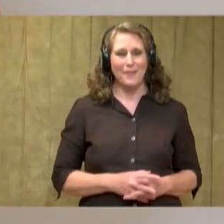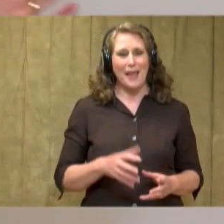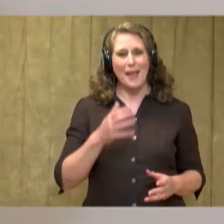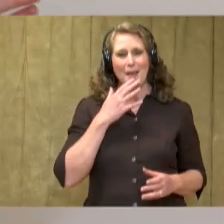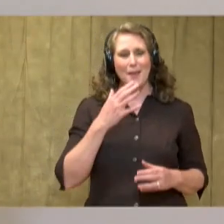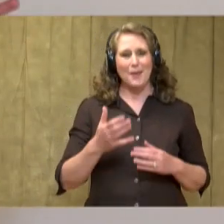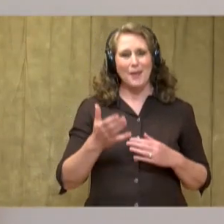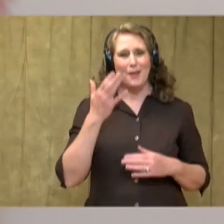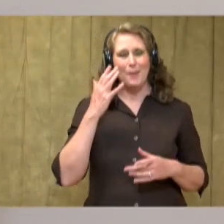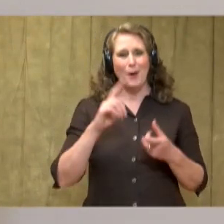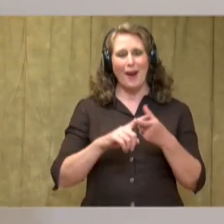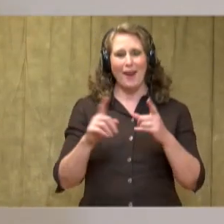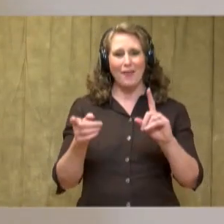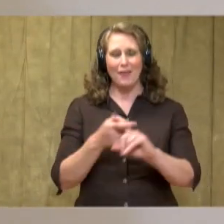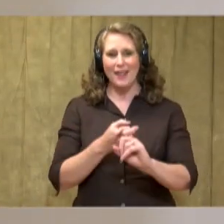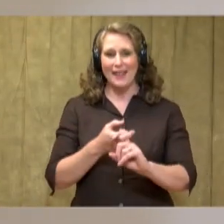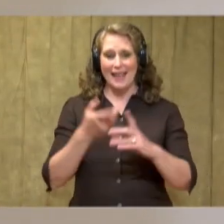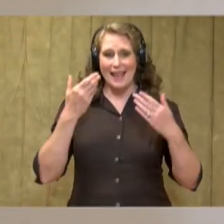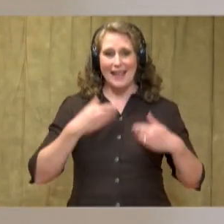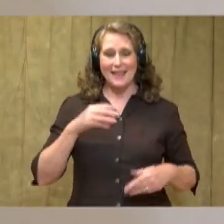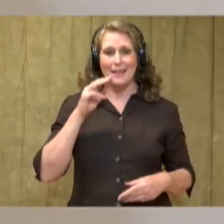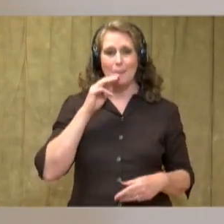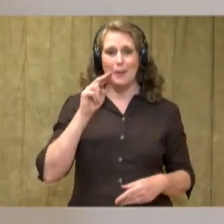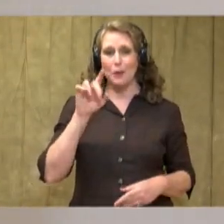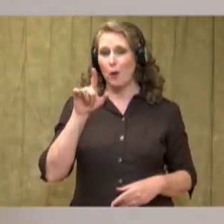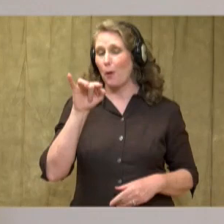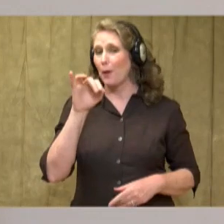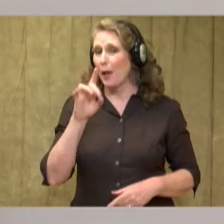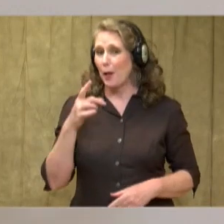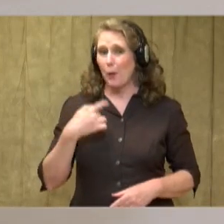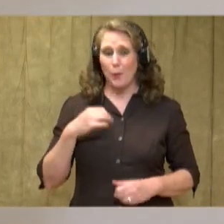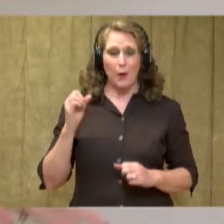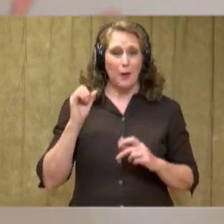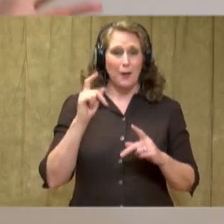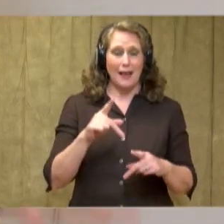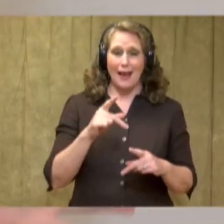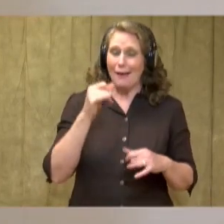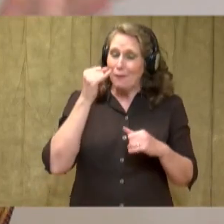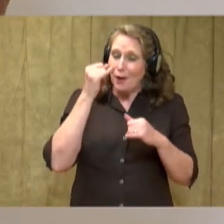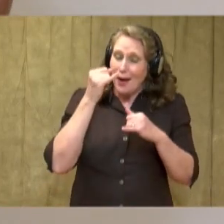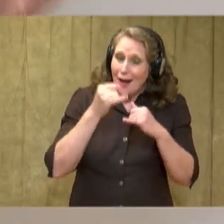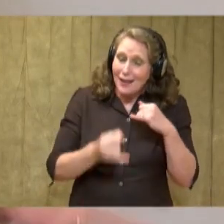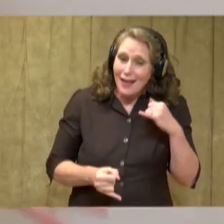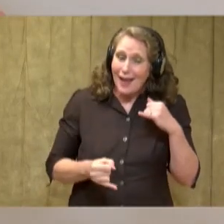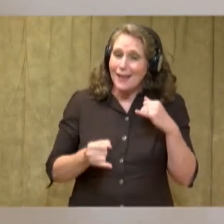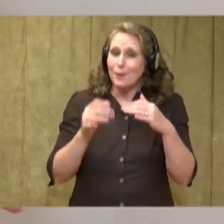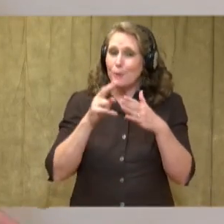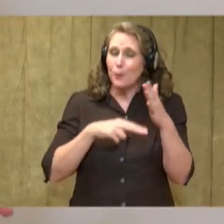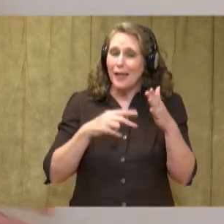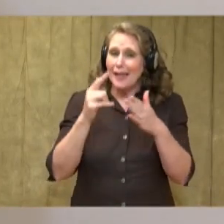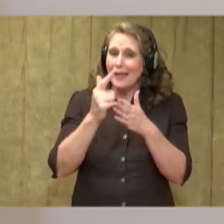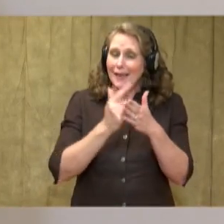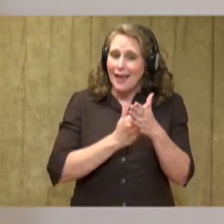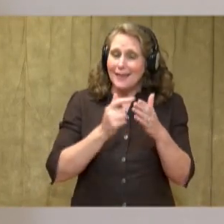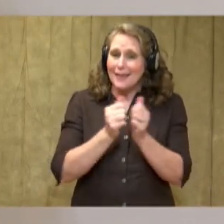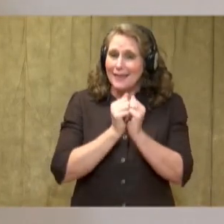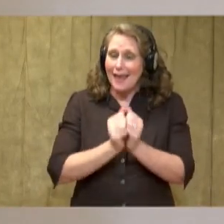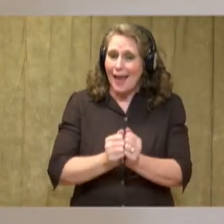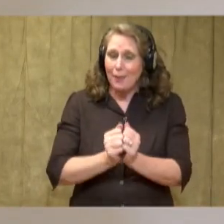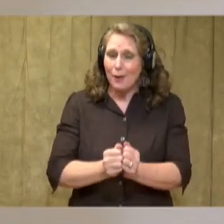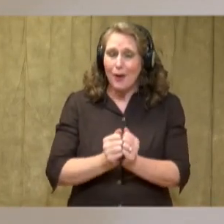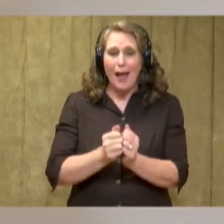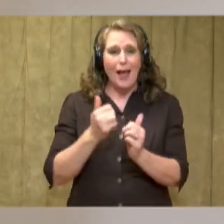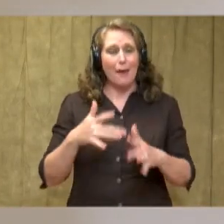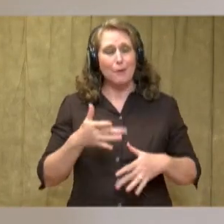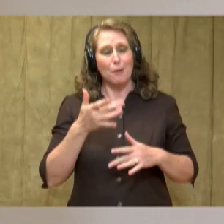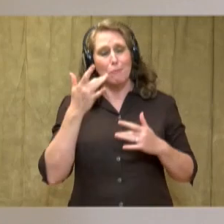Good morning, friends. It's Miss Nolan, and we are back for our very last reading lesson together. I'm